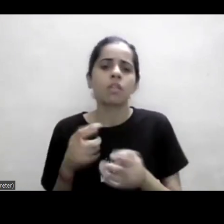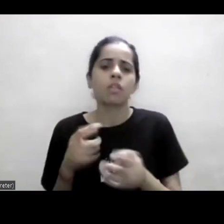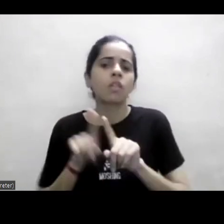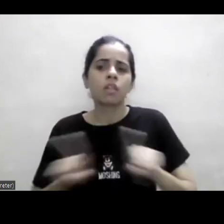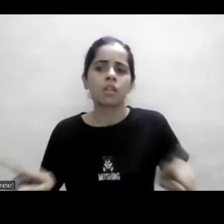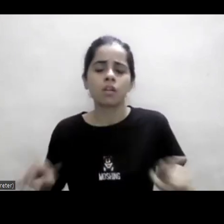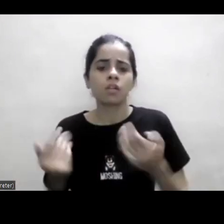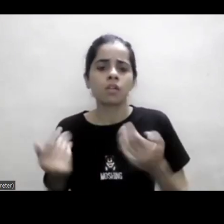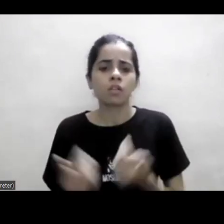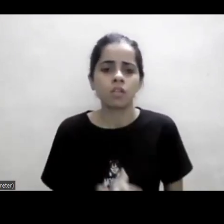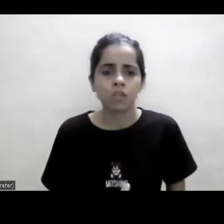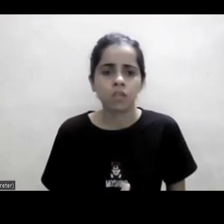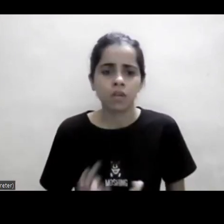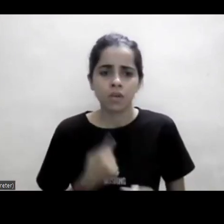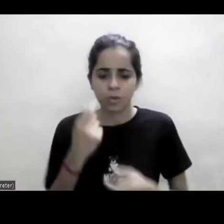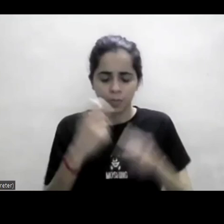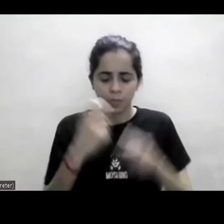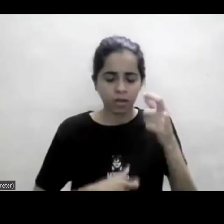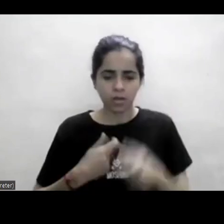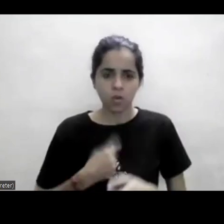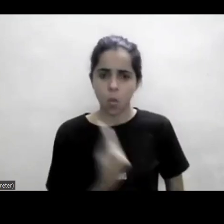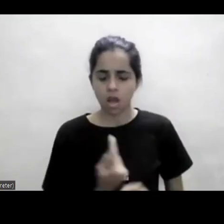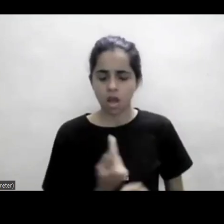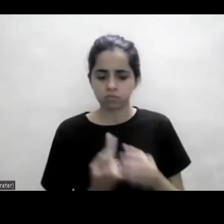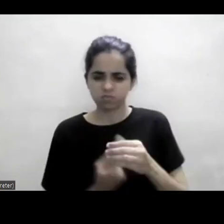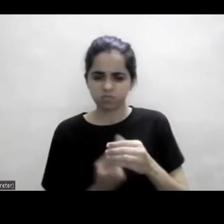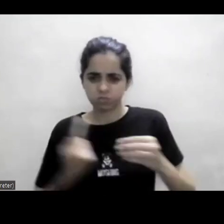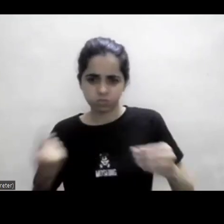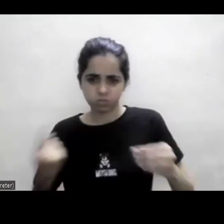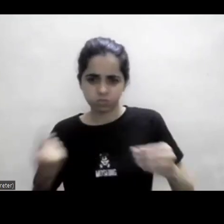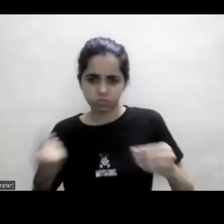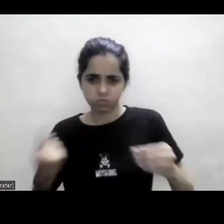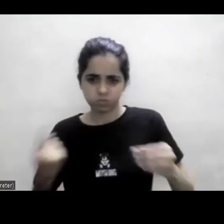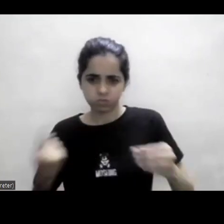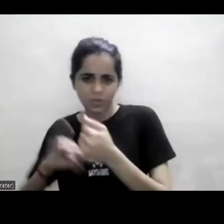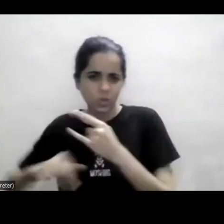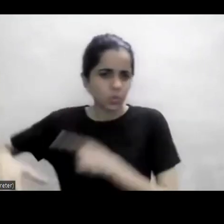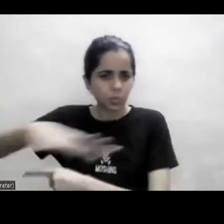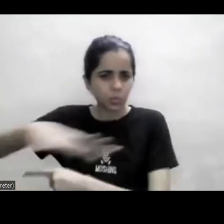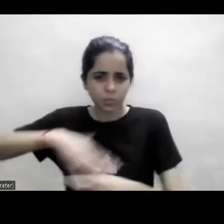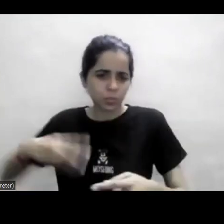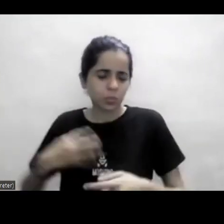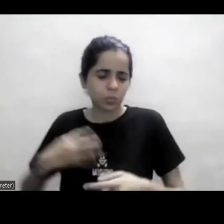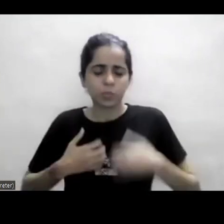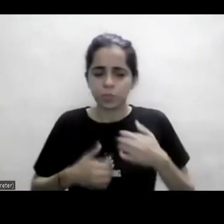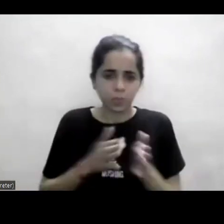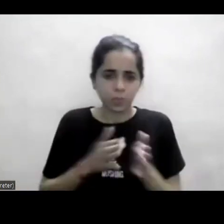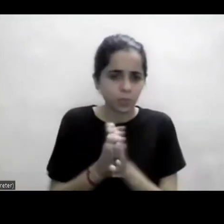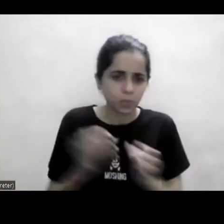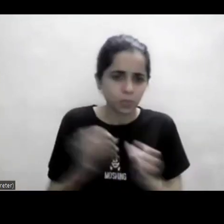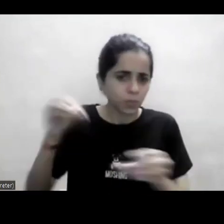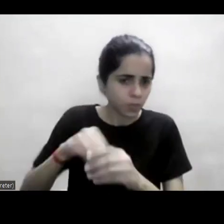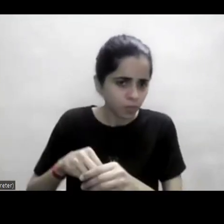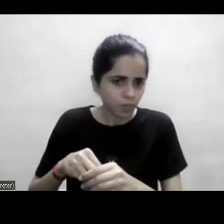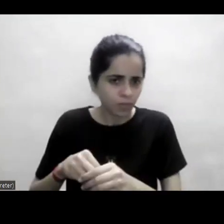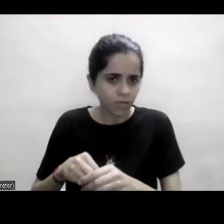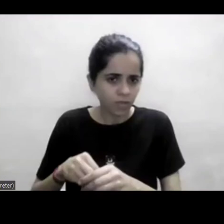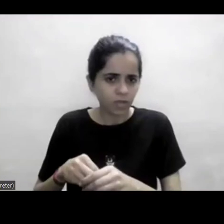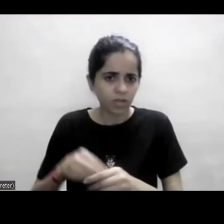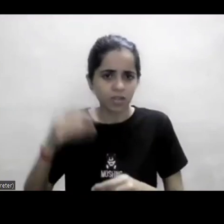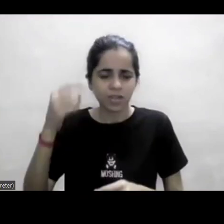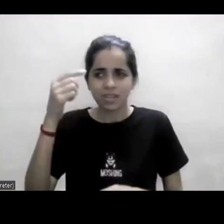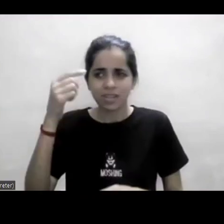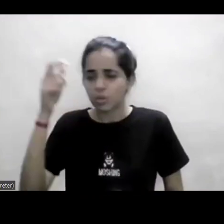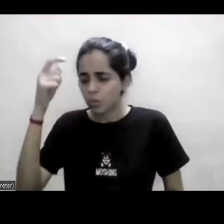Once you feel isolated from, the society, after being knowing that you have a mental